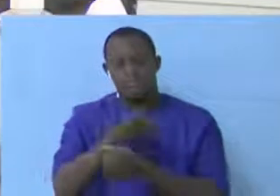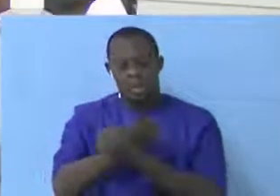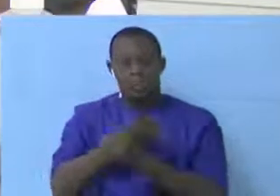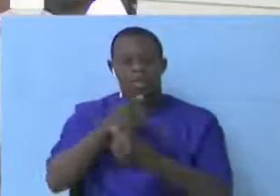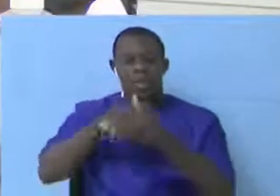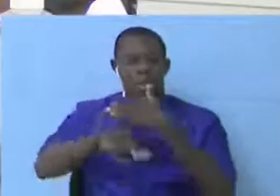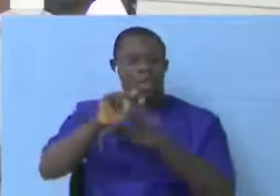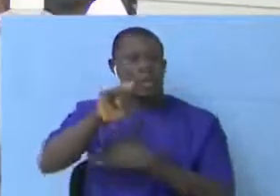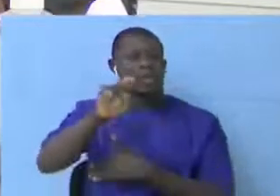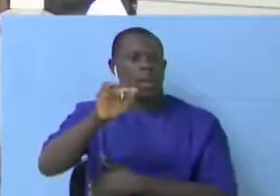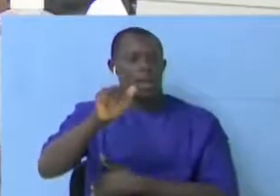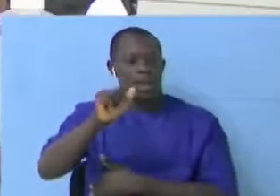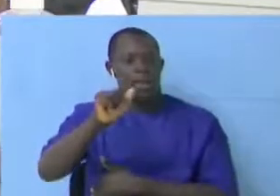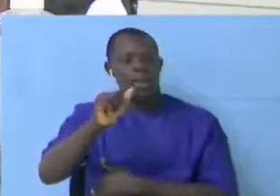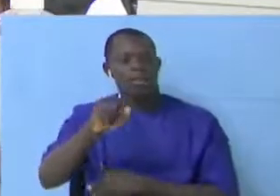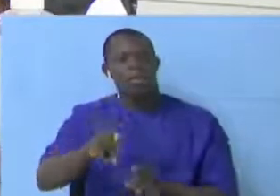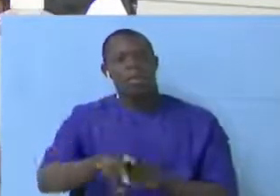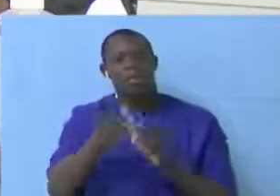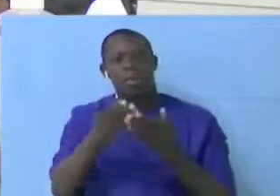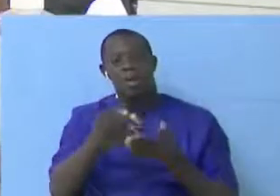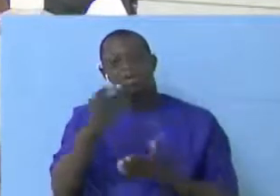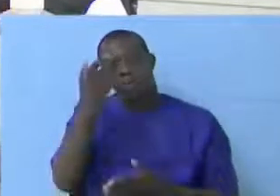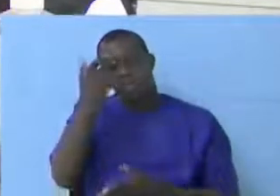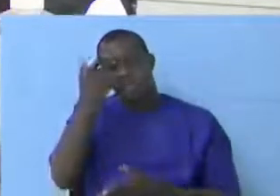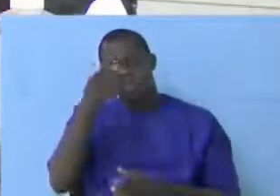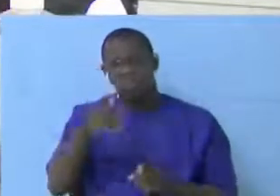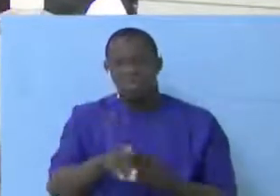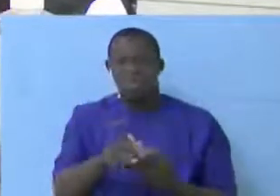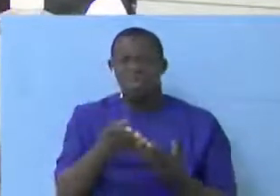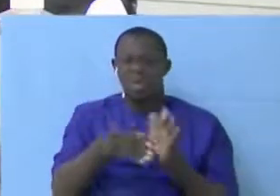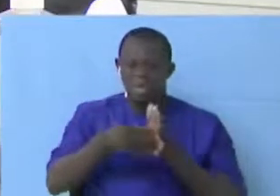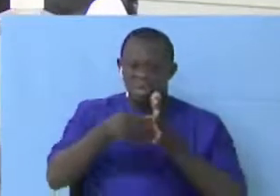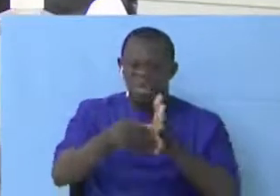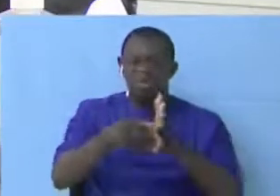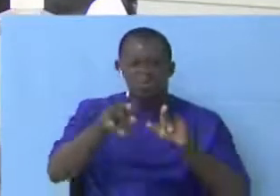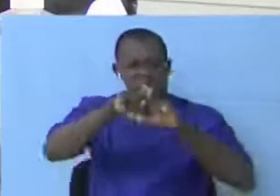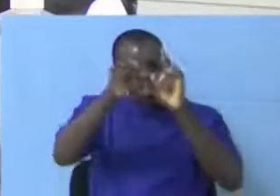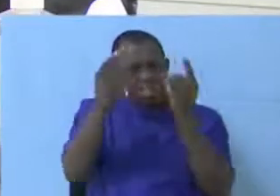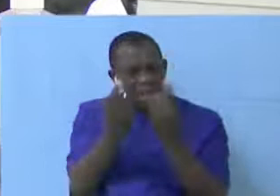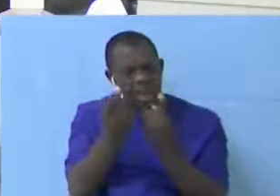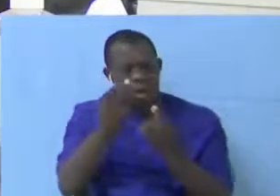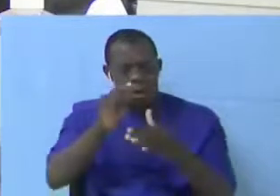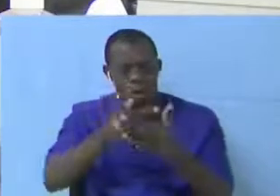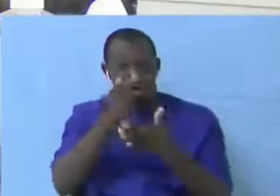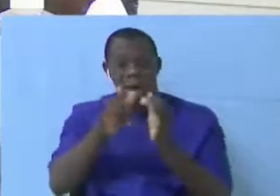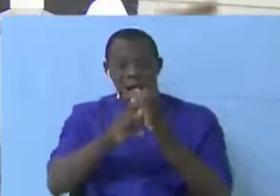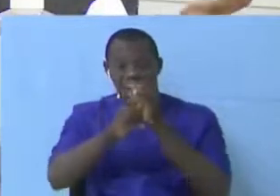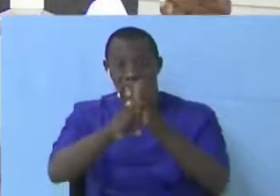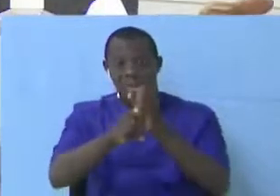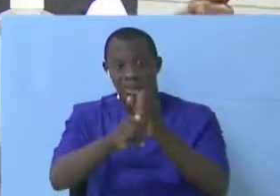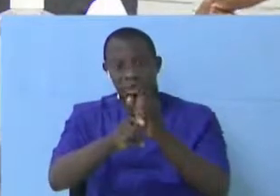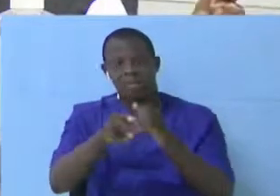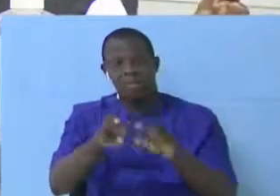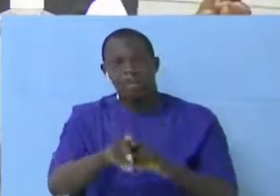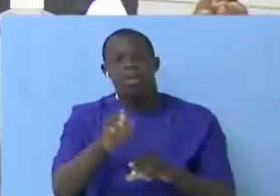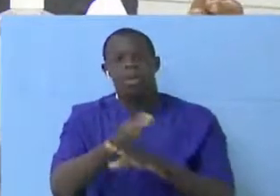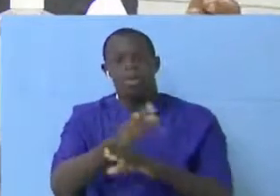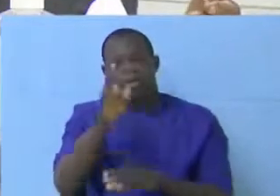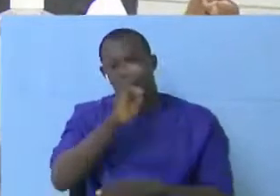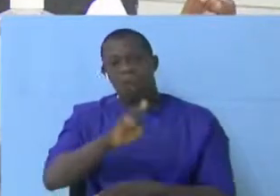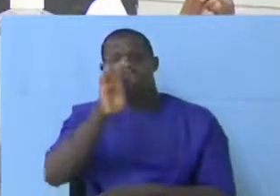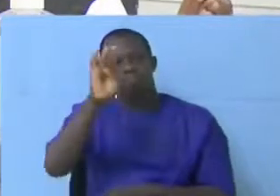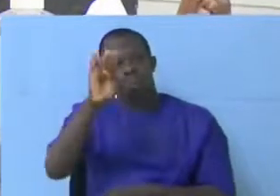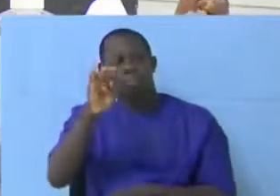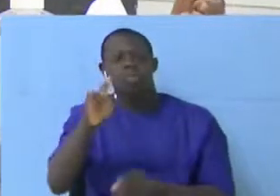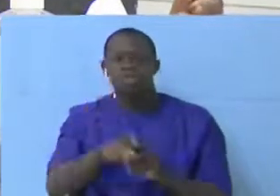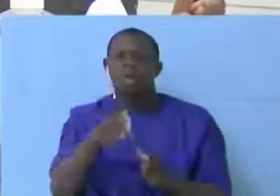and with the aid of whoever at the NIA, probably the Director General or the Deputy Director General, come and execute those